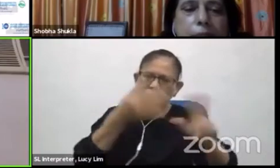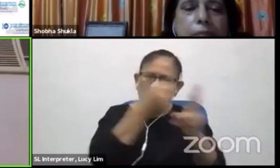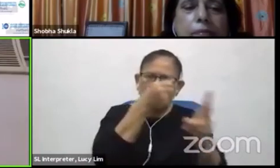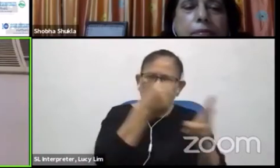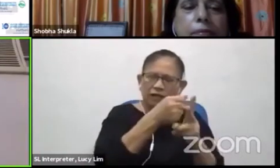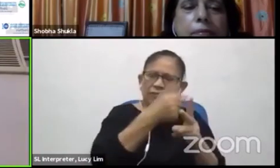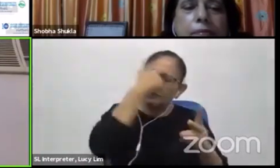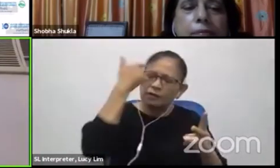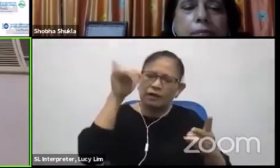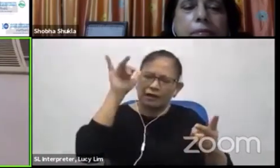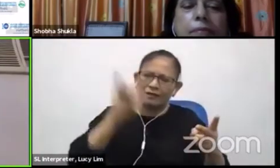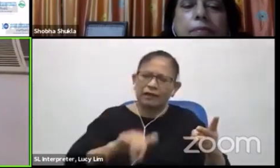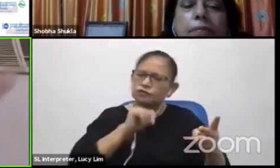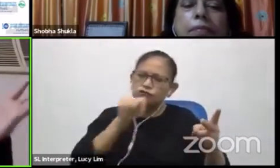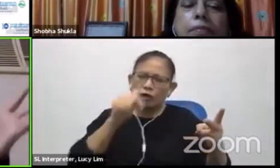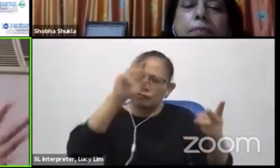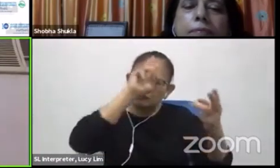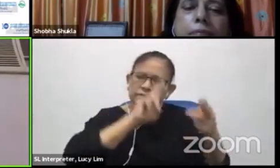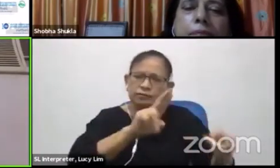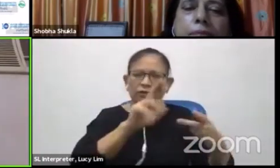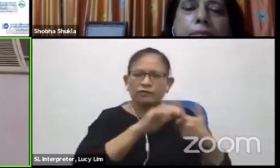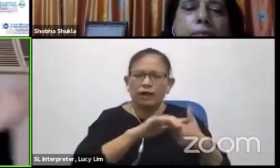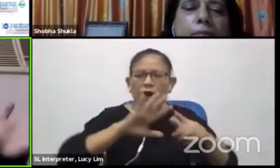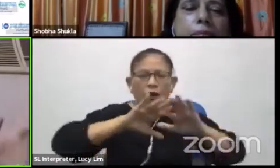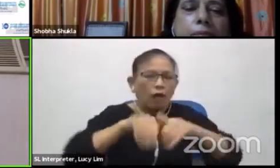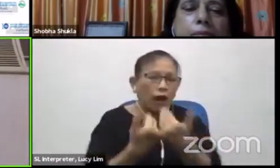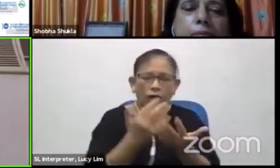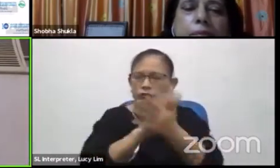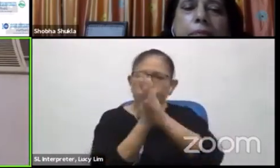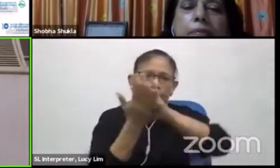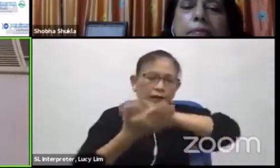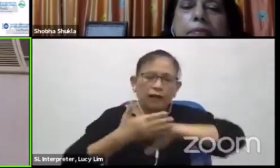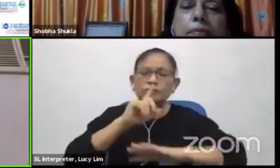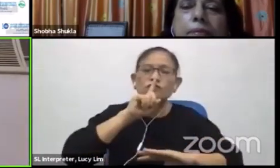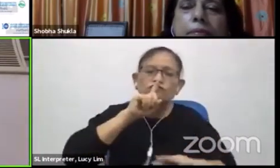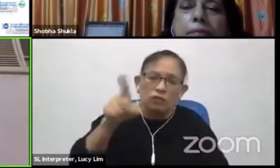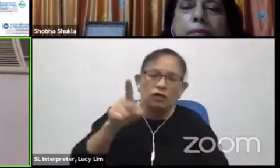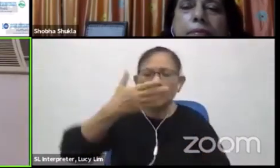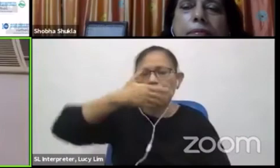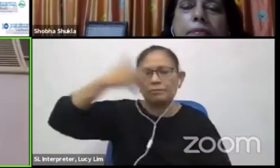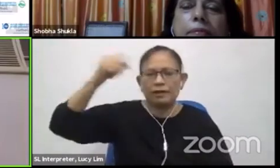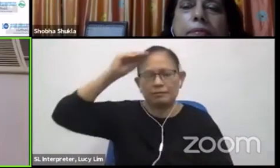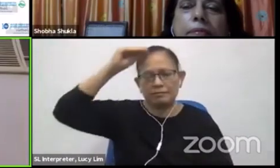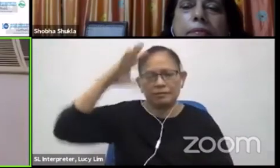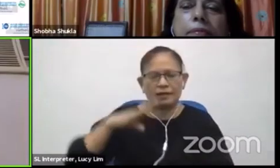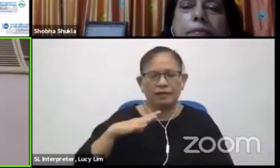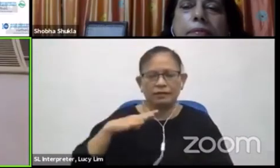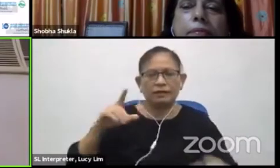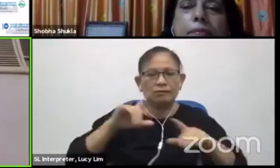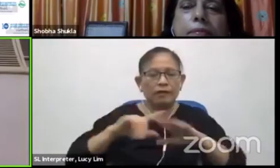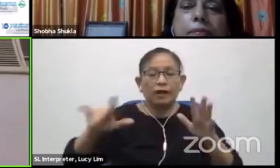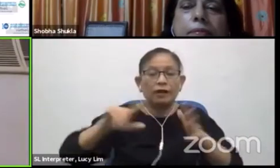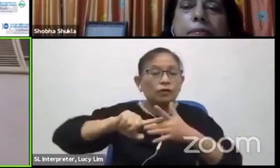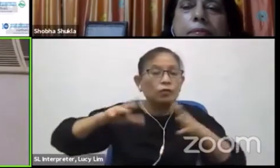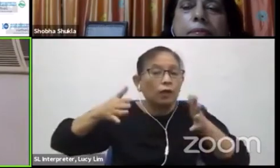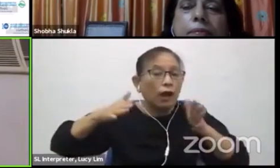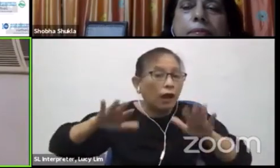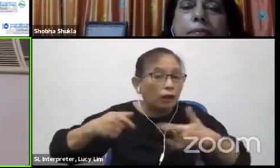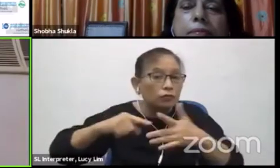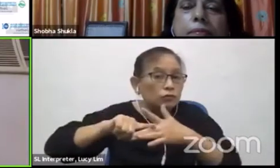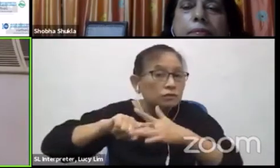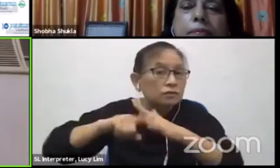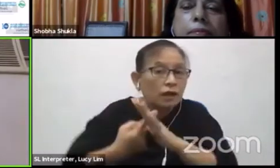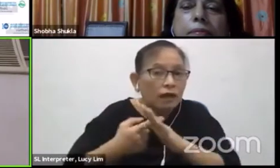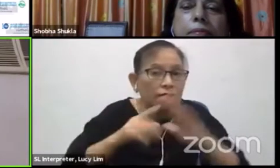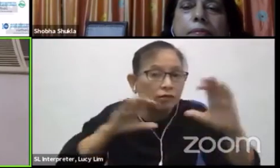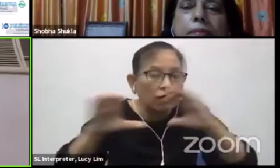to be a better man or a real man. What a good way to start this conversation is to first talk